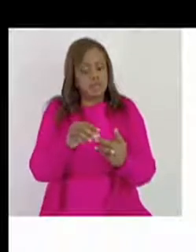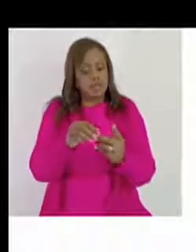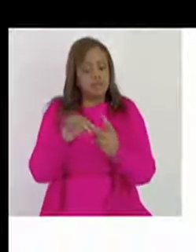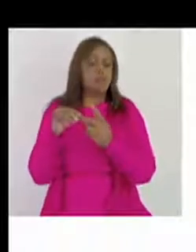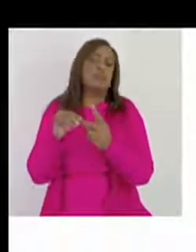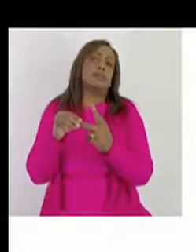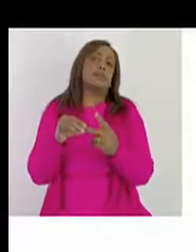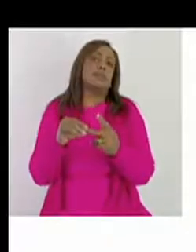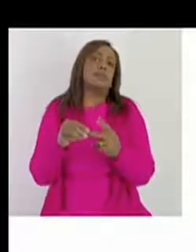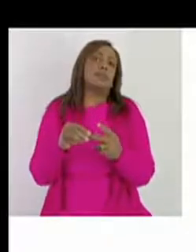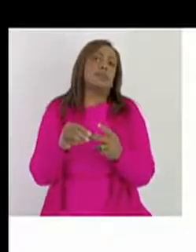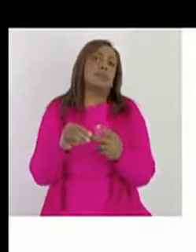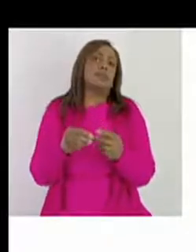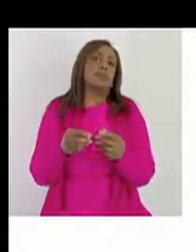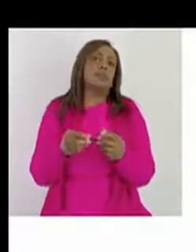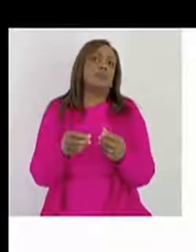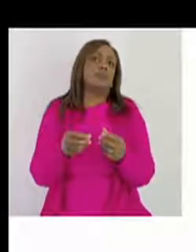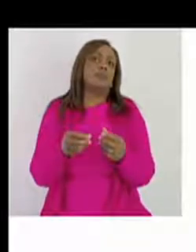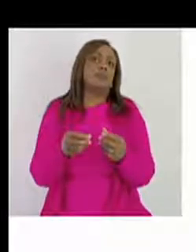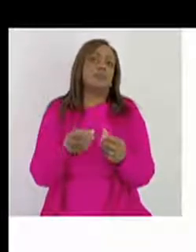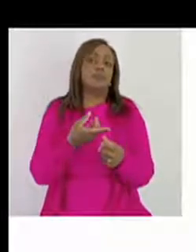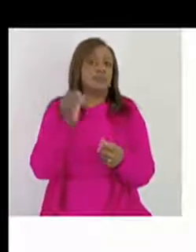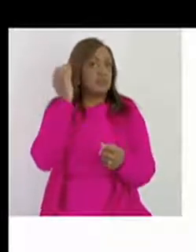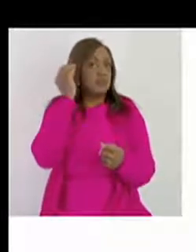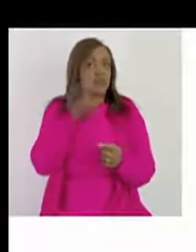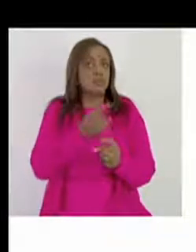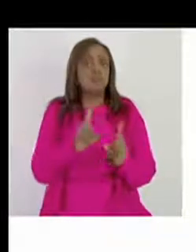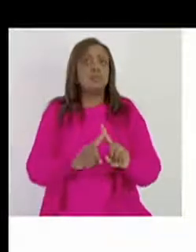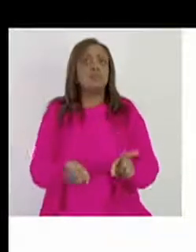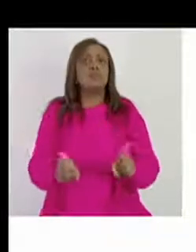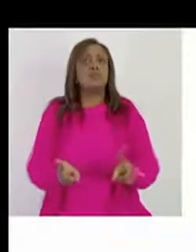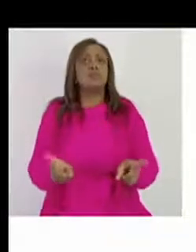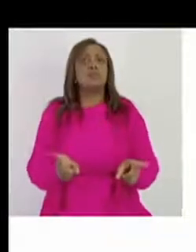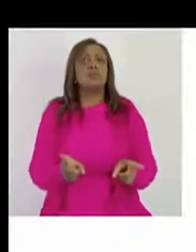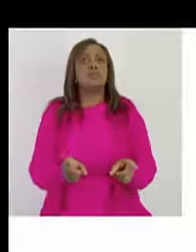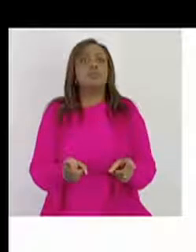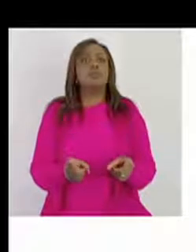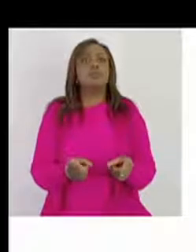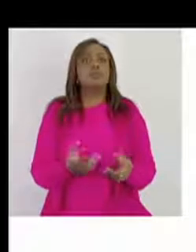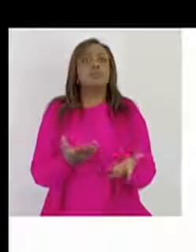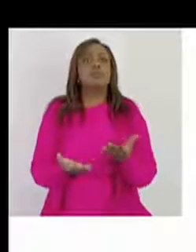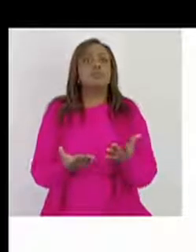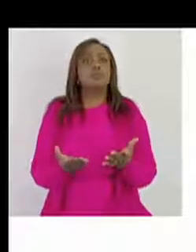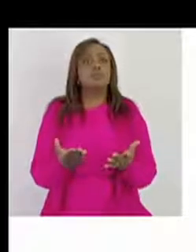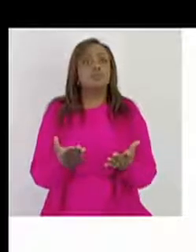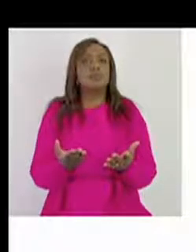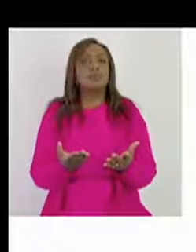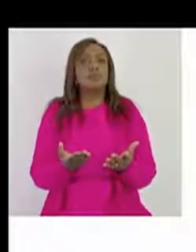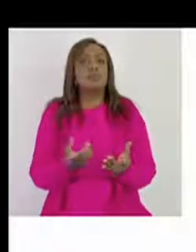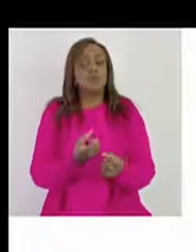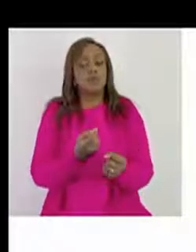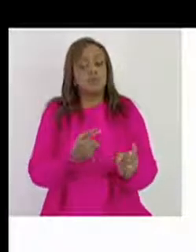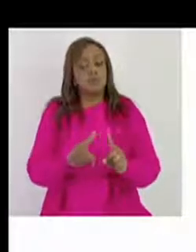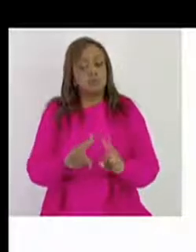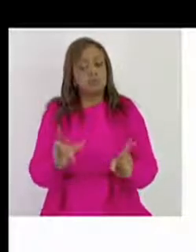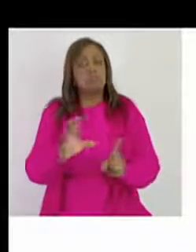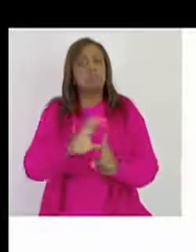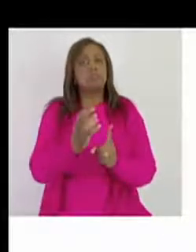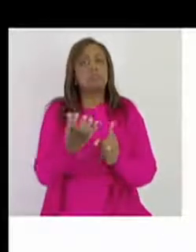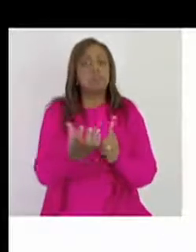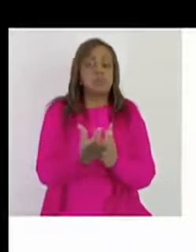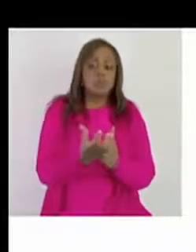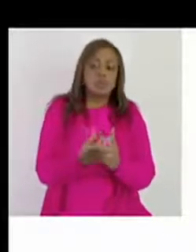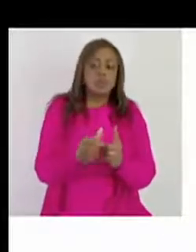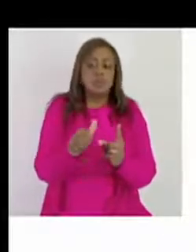all know, we are all different from each other in one way or the other. Some of your friends may be better at